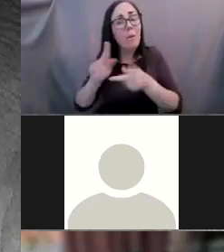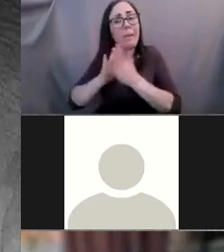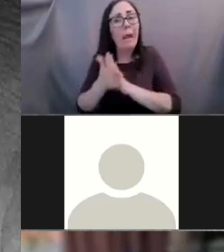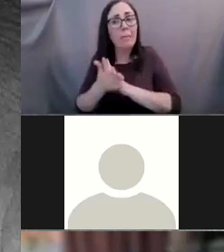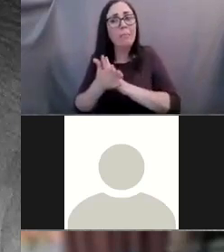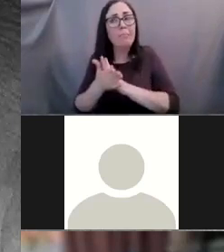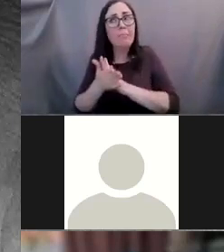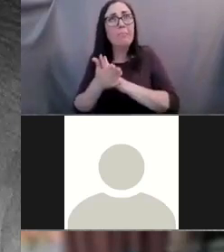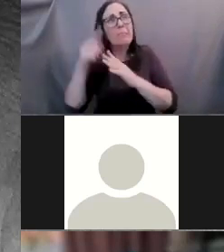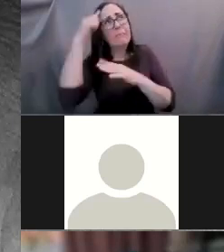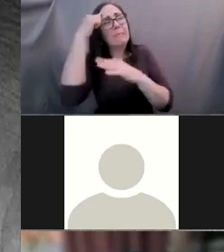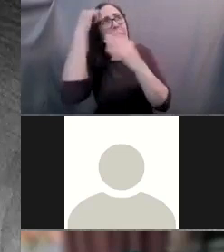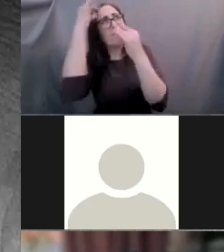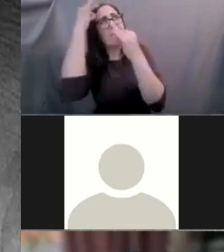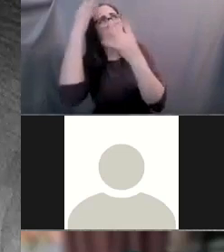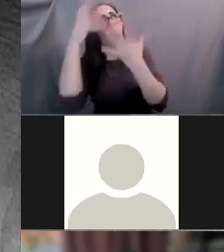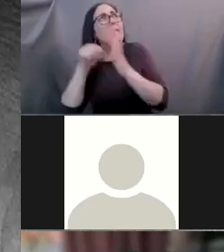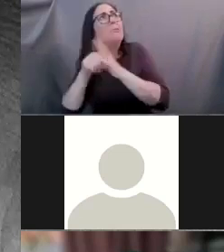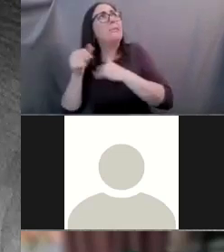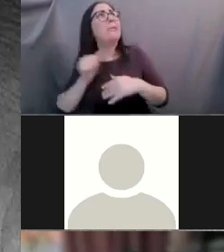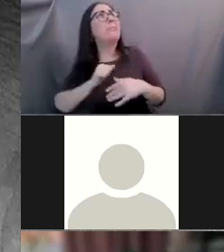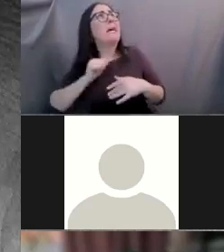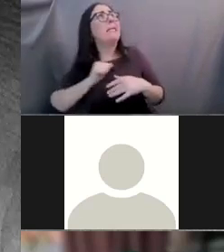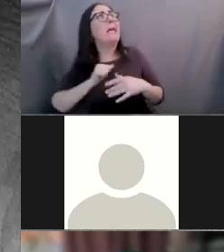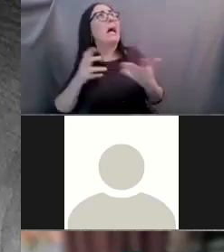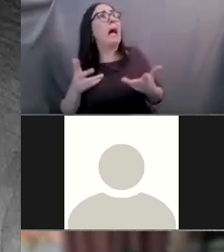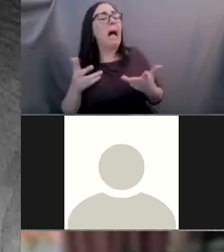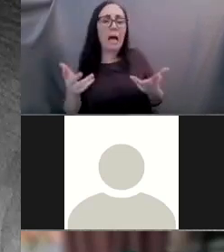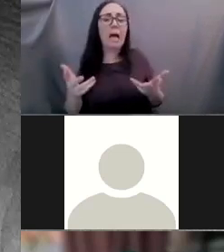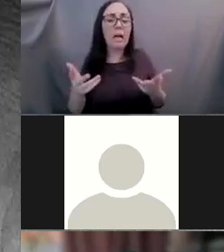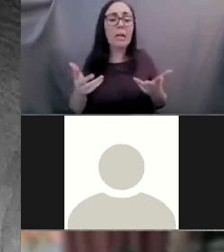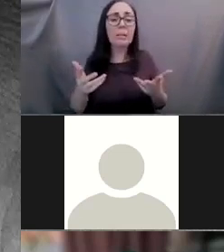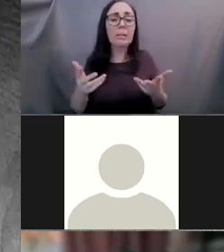and people might avoid healthcare.